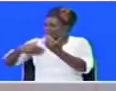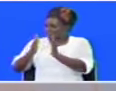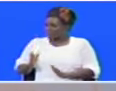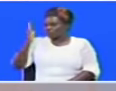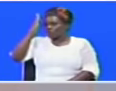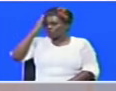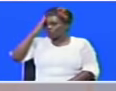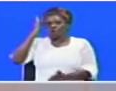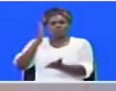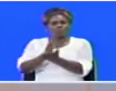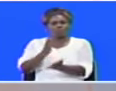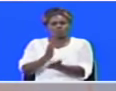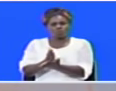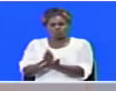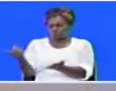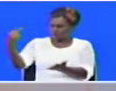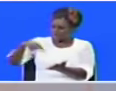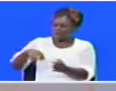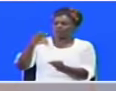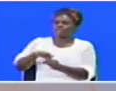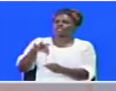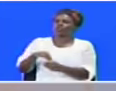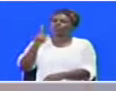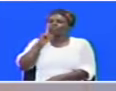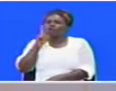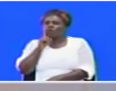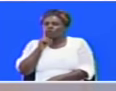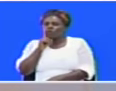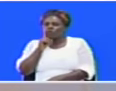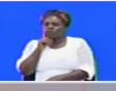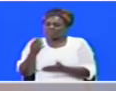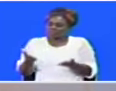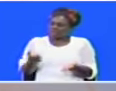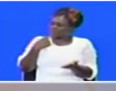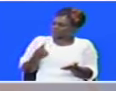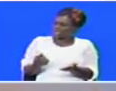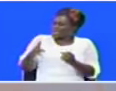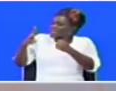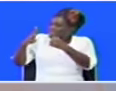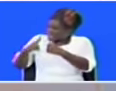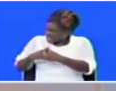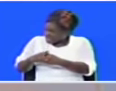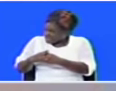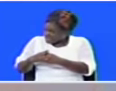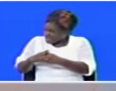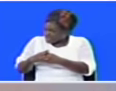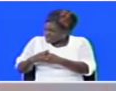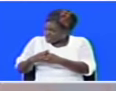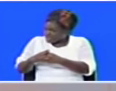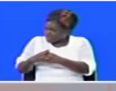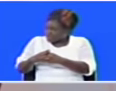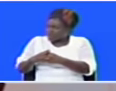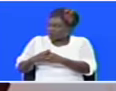know is definitely going to turn up for these elections tomorrow. So they are saying if by 9 o'clock tomorrow